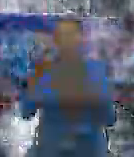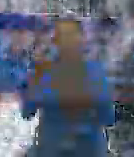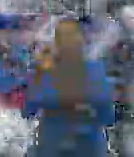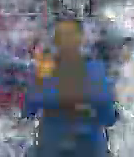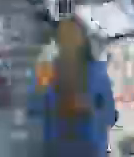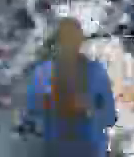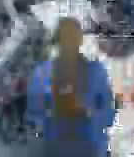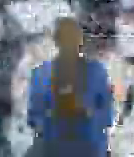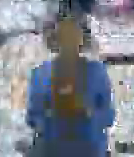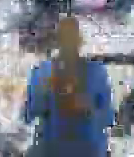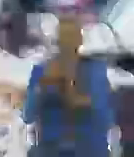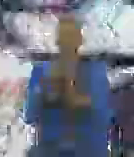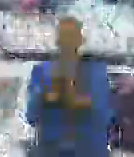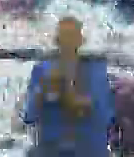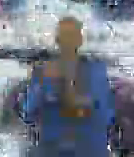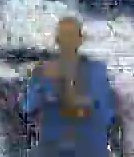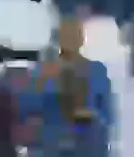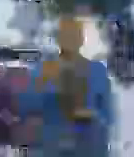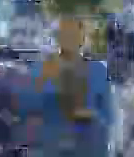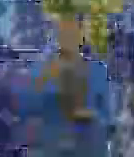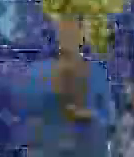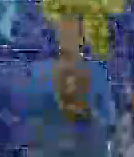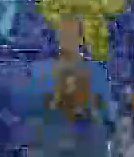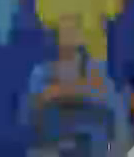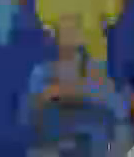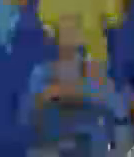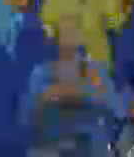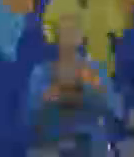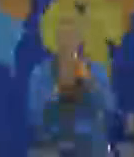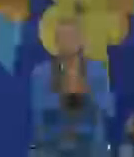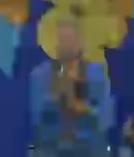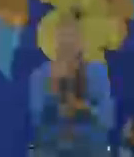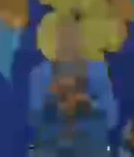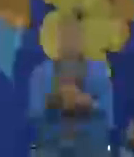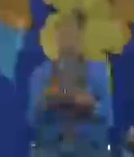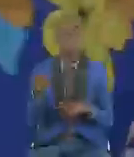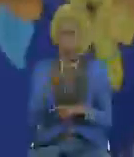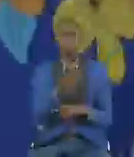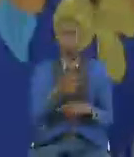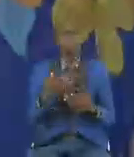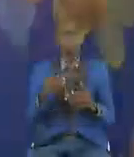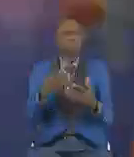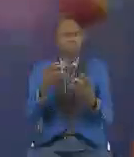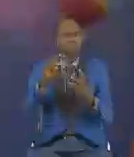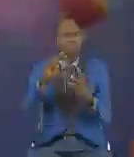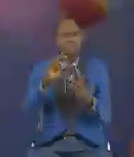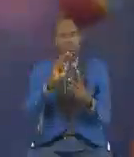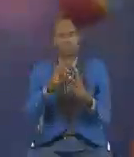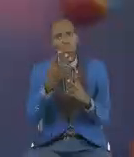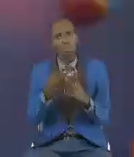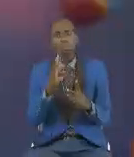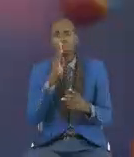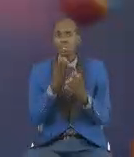verse 19, then, but Peter and John answered and said unto them, whether it be right in the sight of God